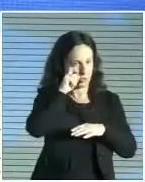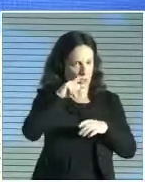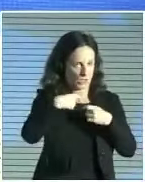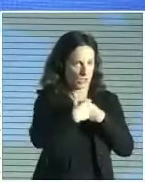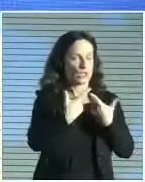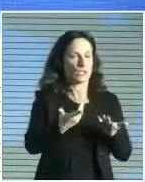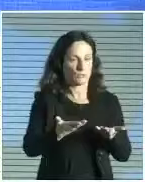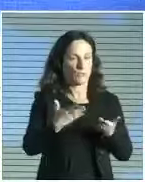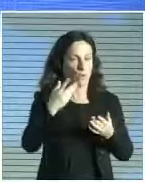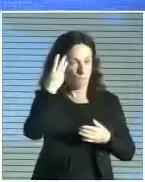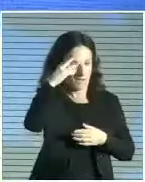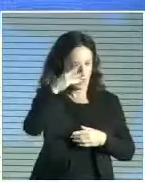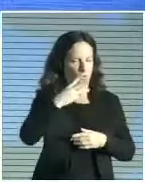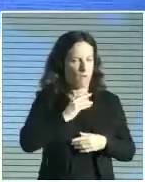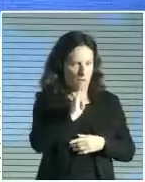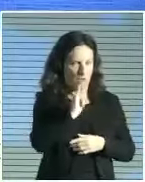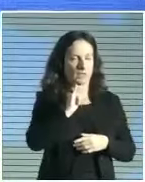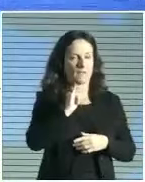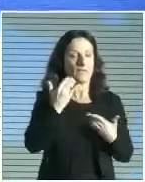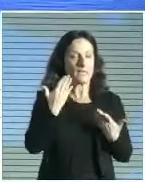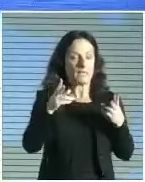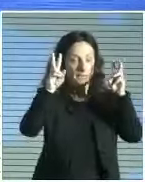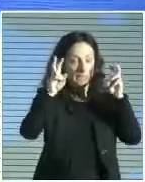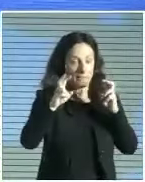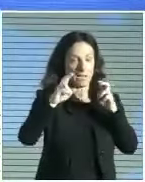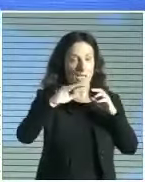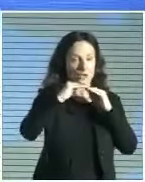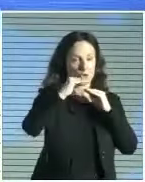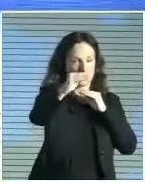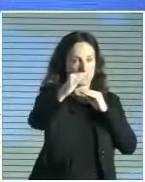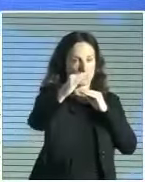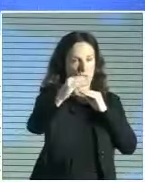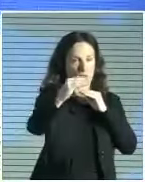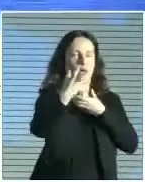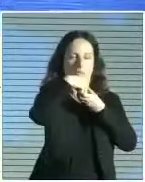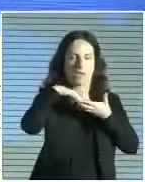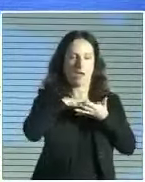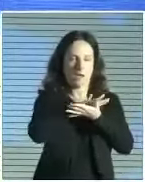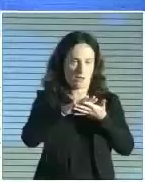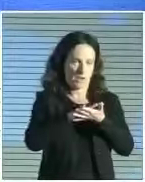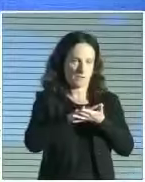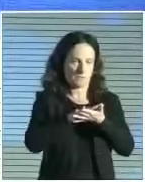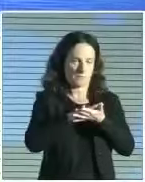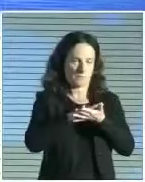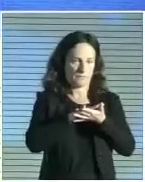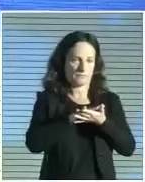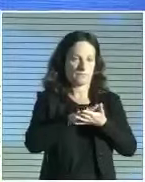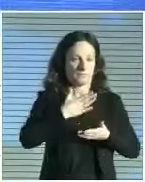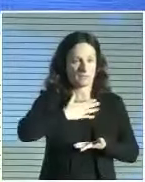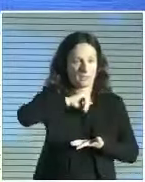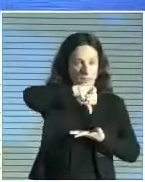issue is there now. As a matter of fact, Guanajuato is a commissioner for, just to keep